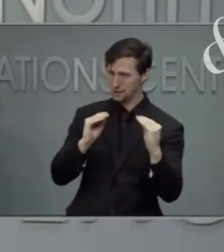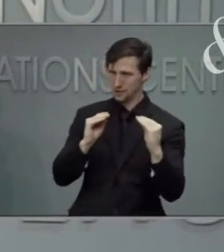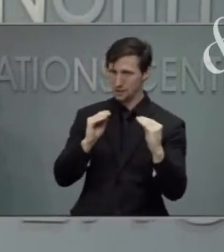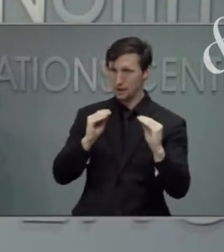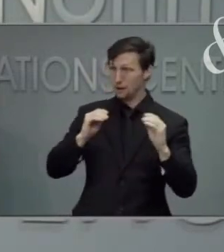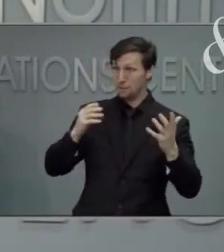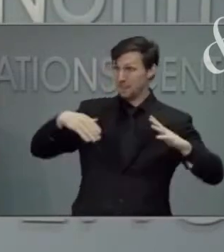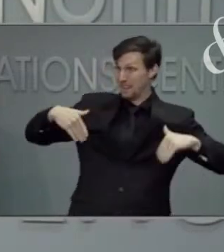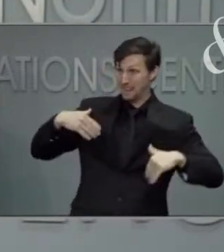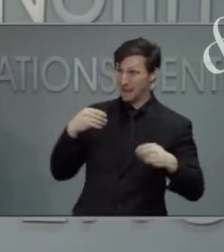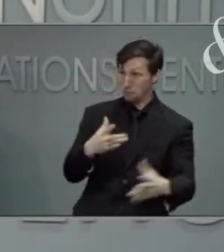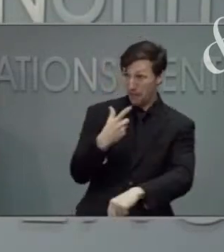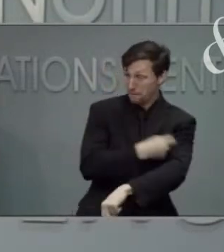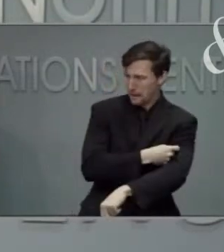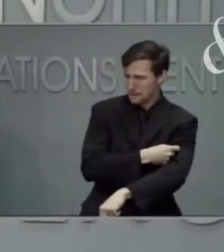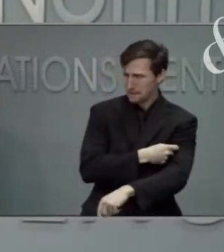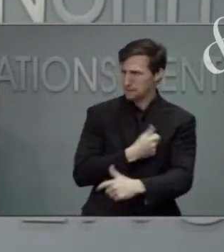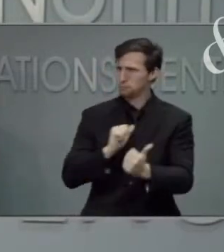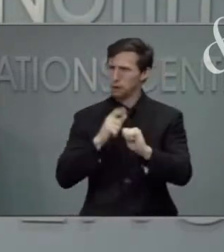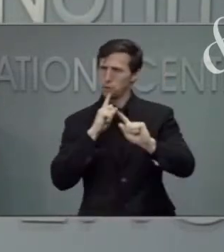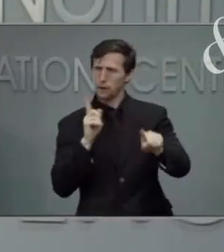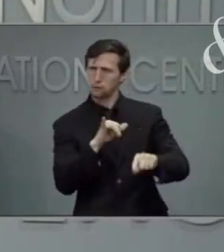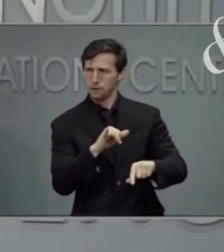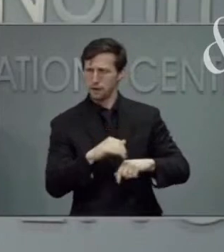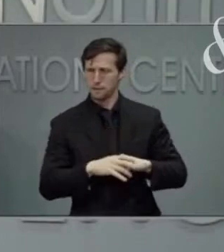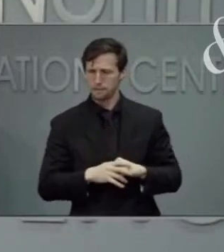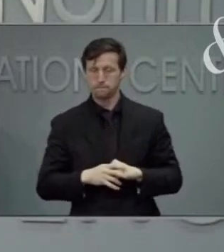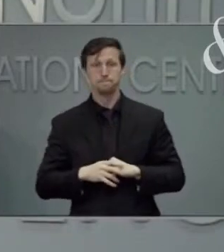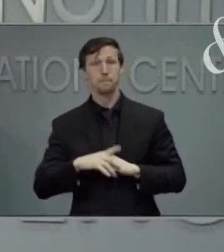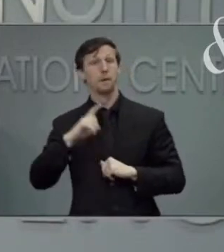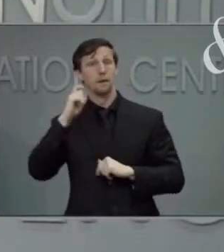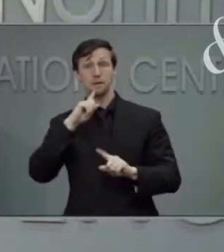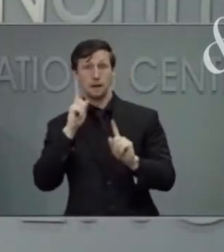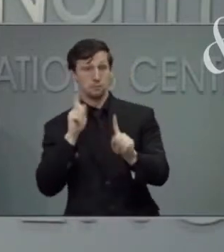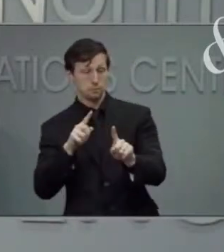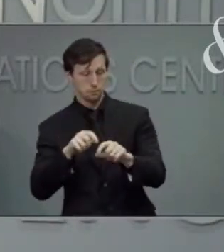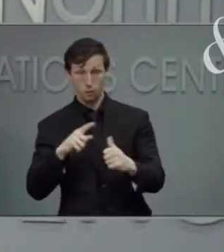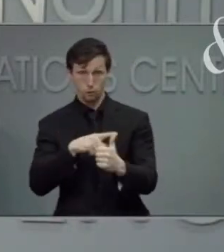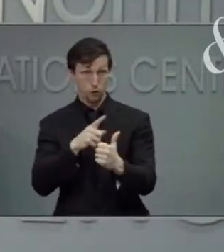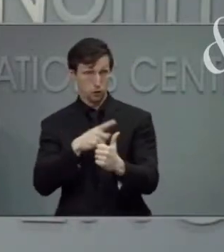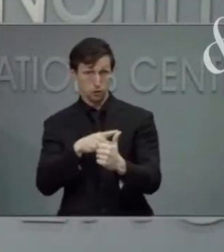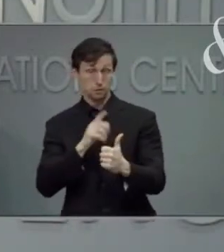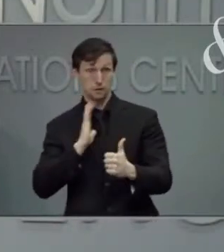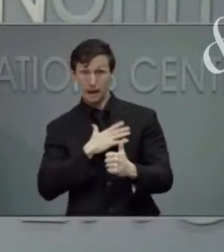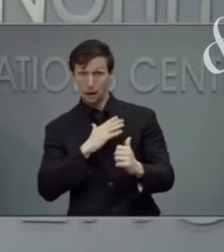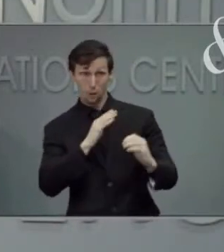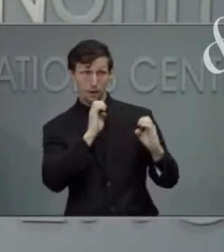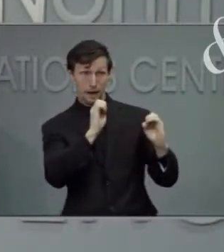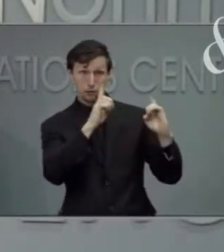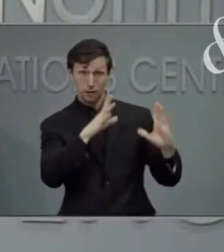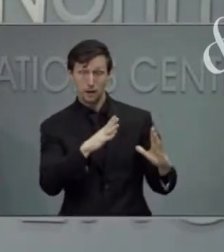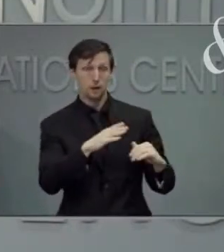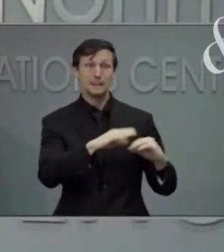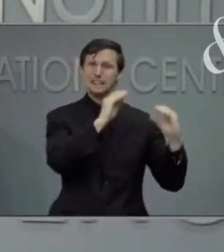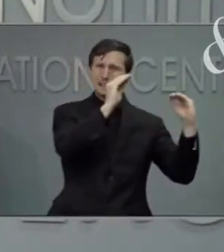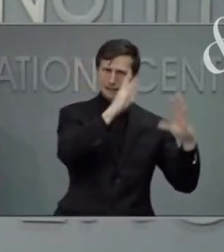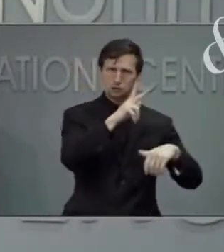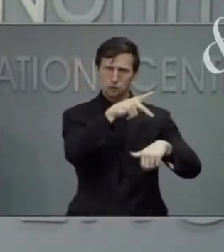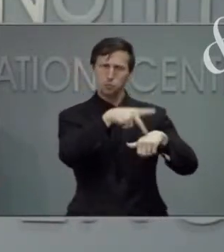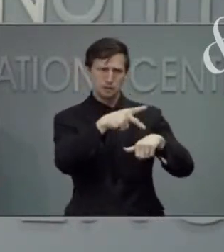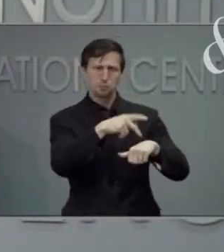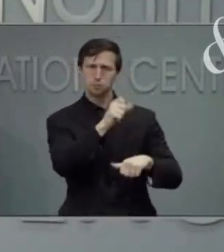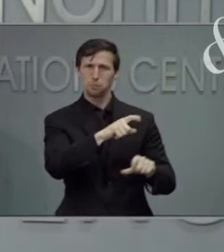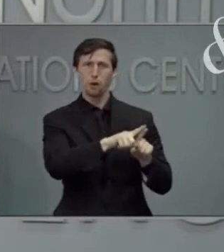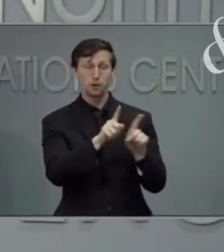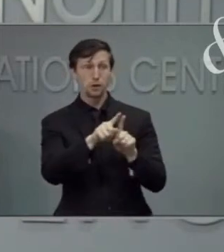them? Well, first, I am so grateful for our educators, not only our teachers and principals, but the frontline